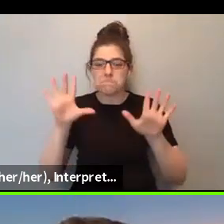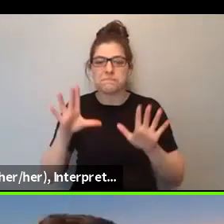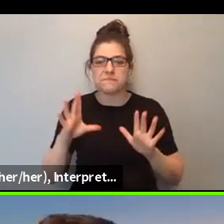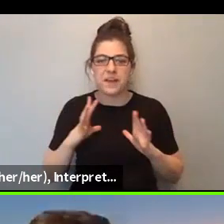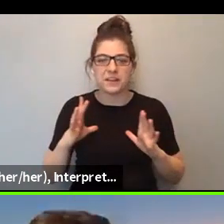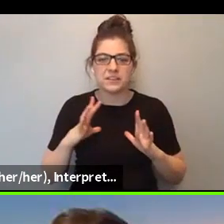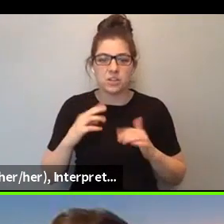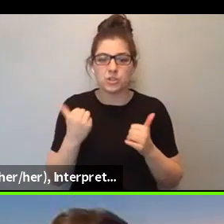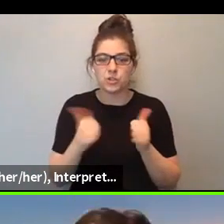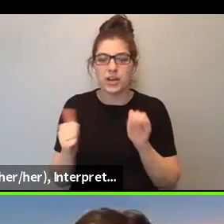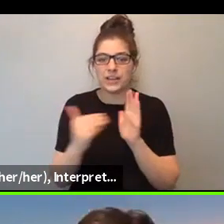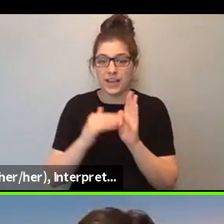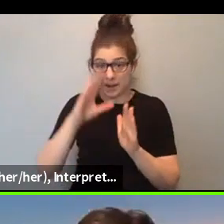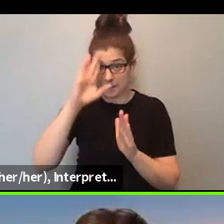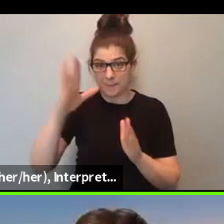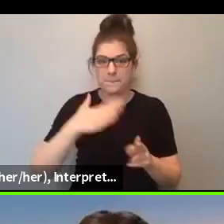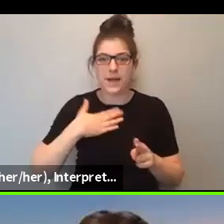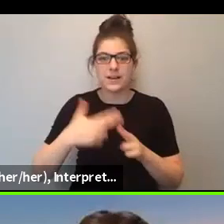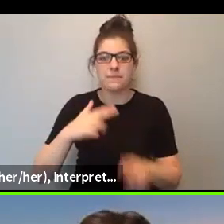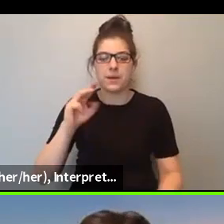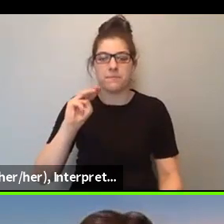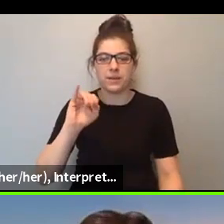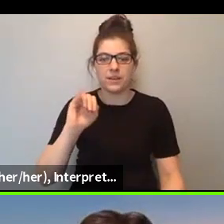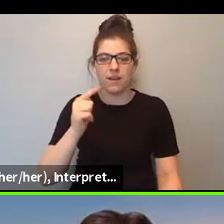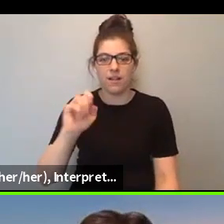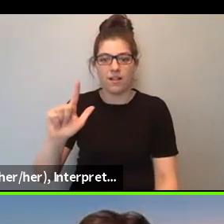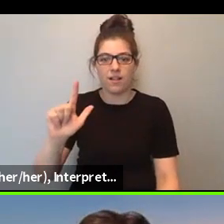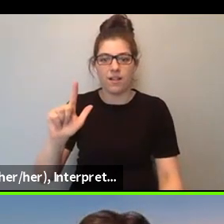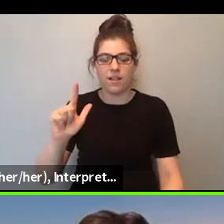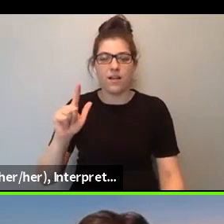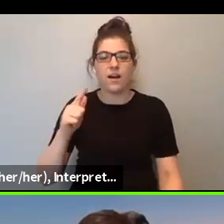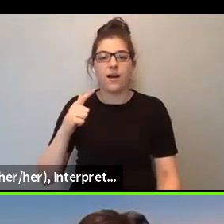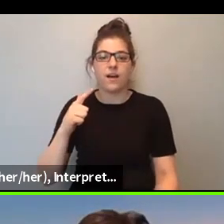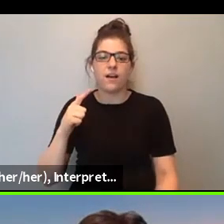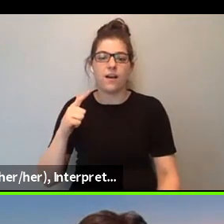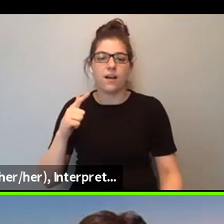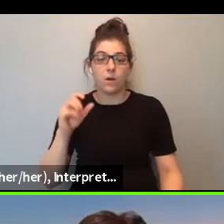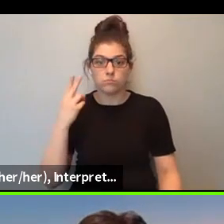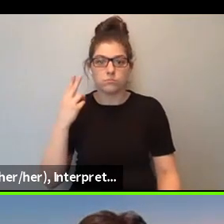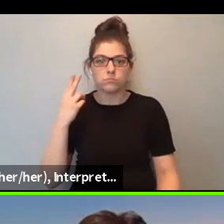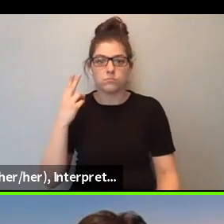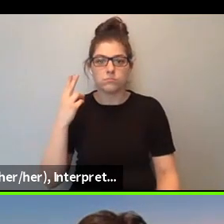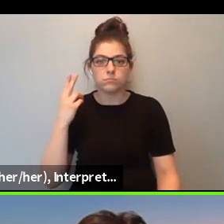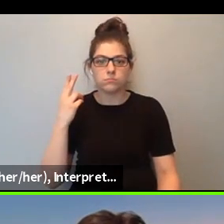Let's try it again. My name is Miguel Gutierrez. I'm a choreographer. I'm Shane Fernando. Oh.